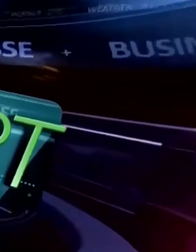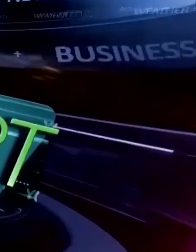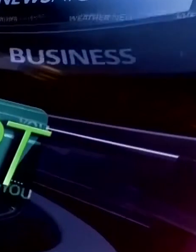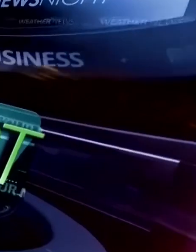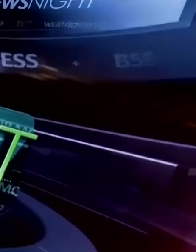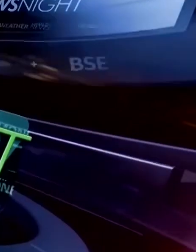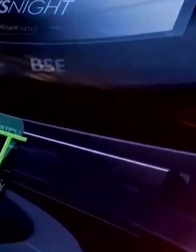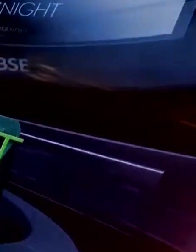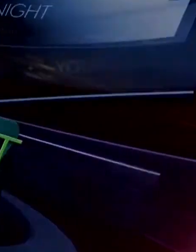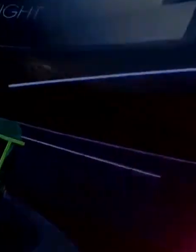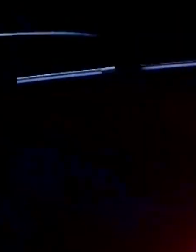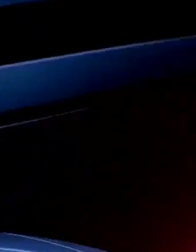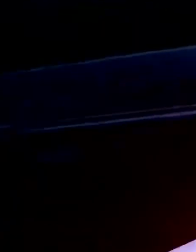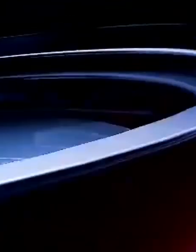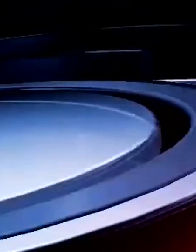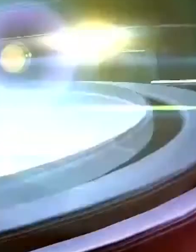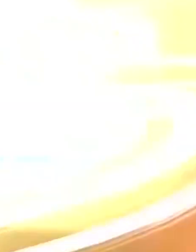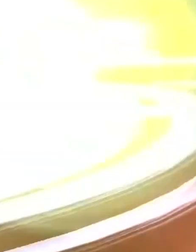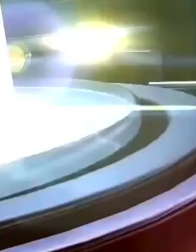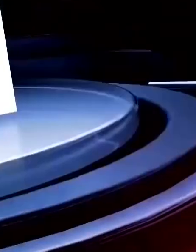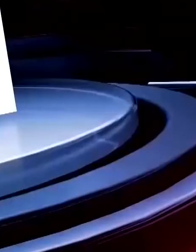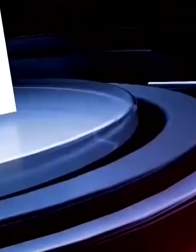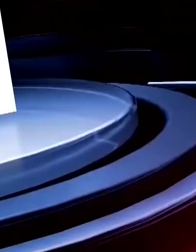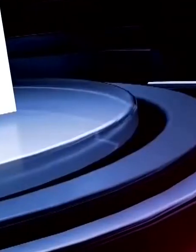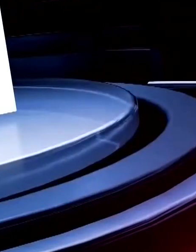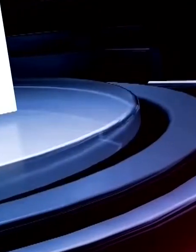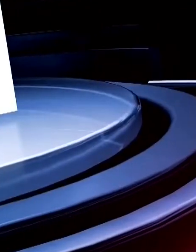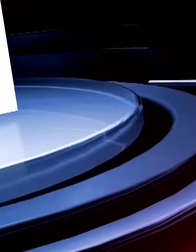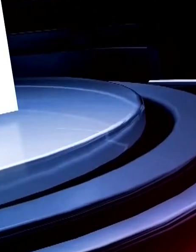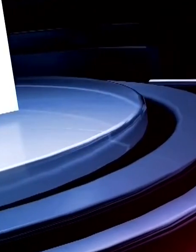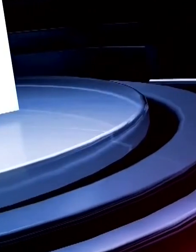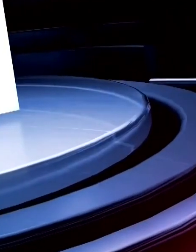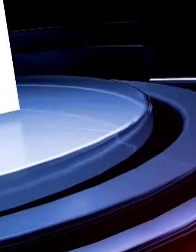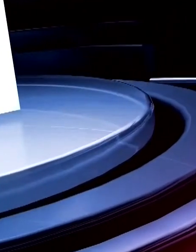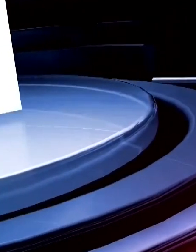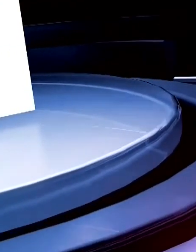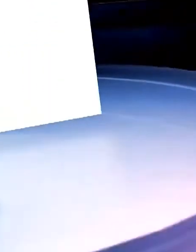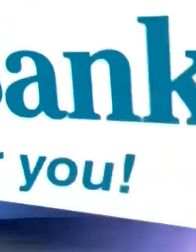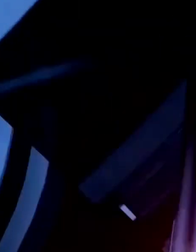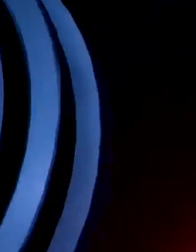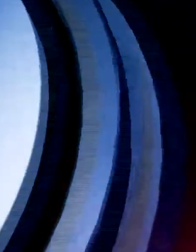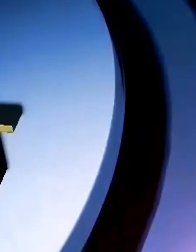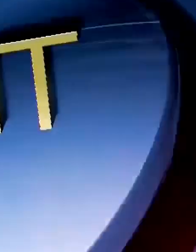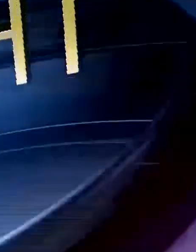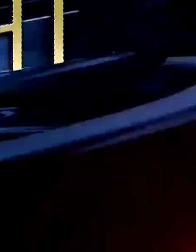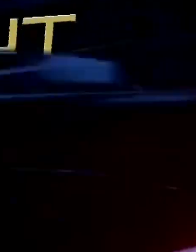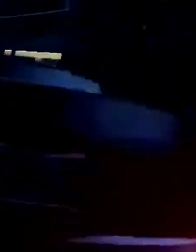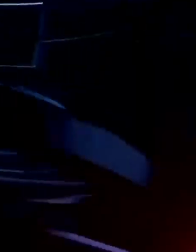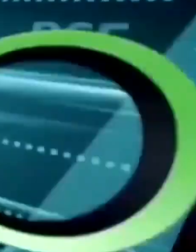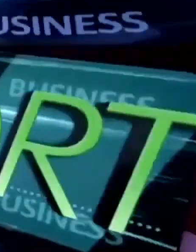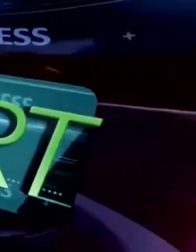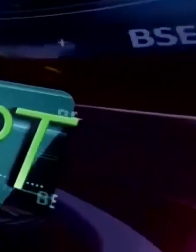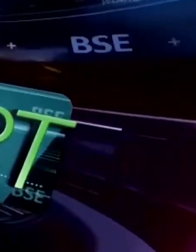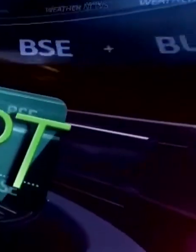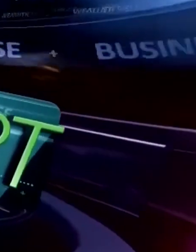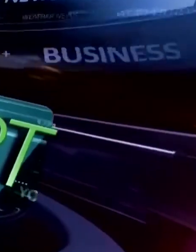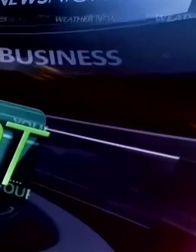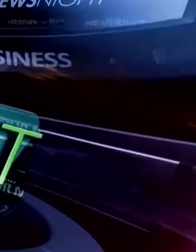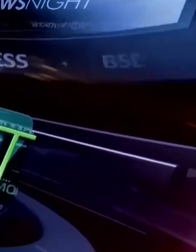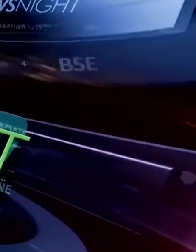The Business Report, brought to you with the compliments of Republic Bank. We're the one for you.